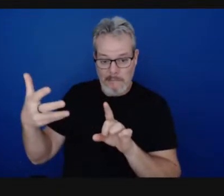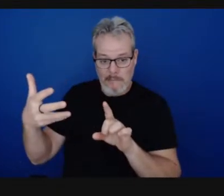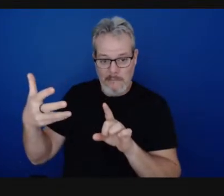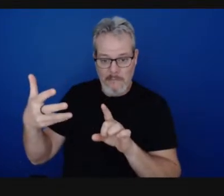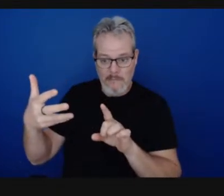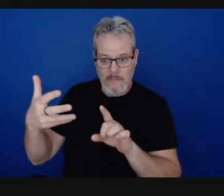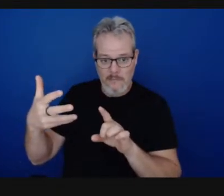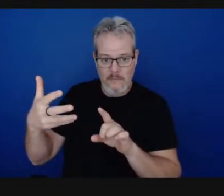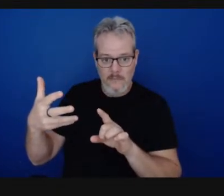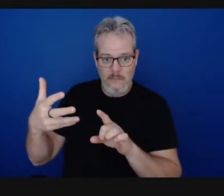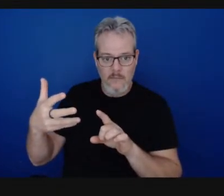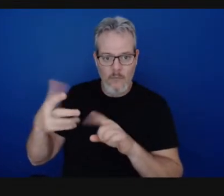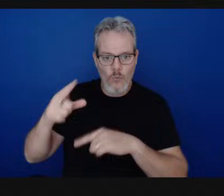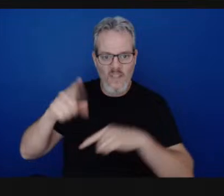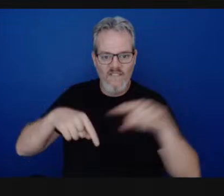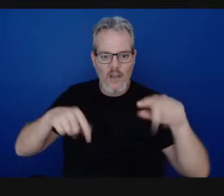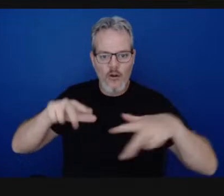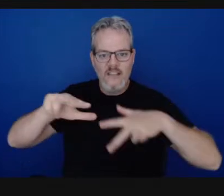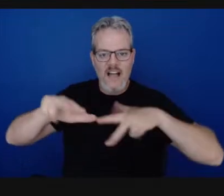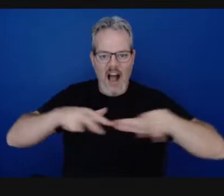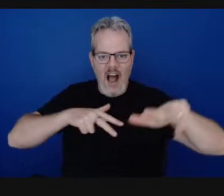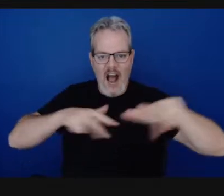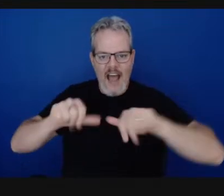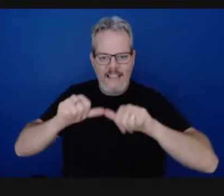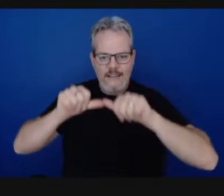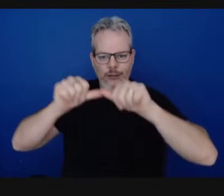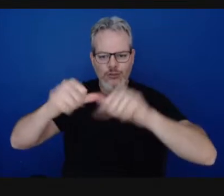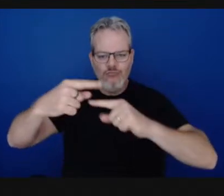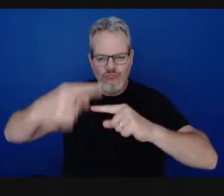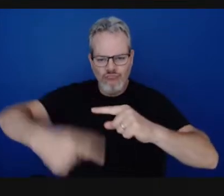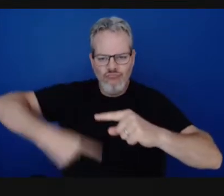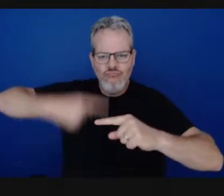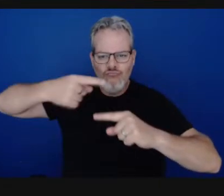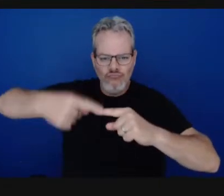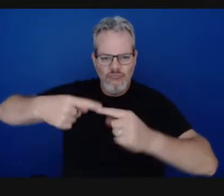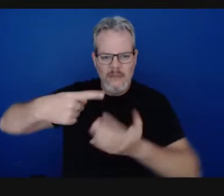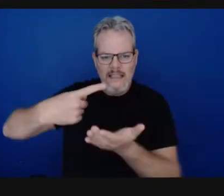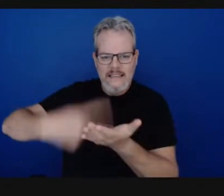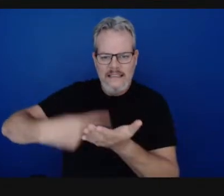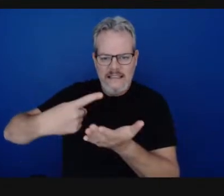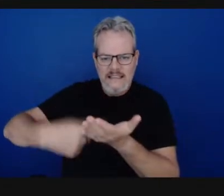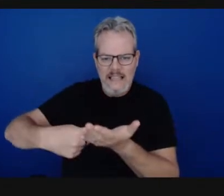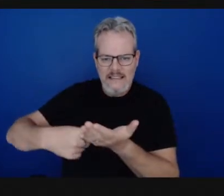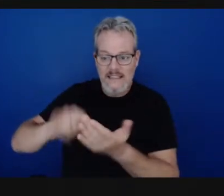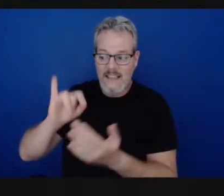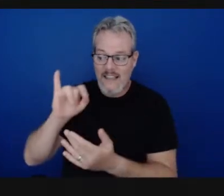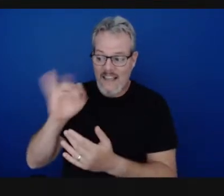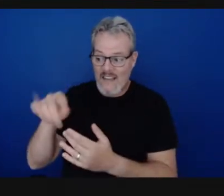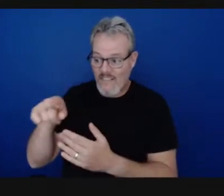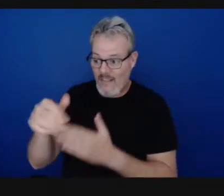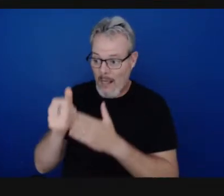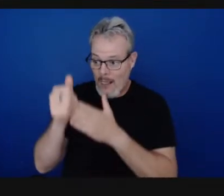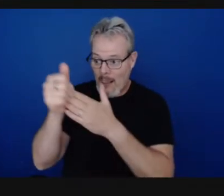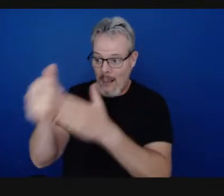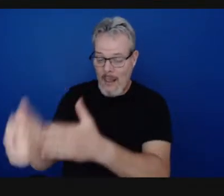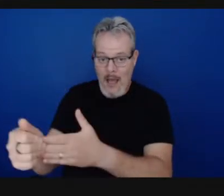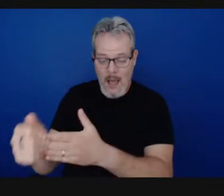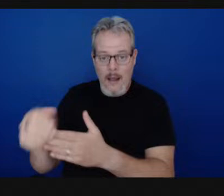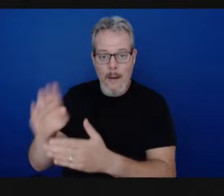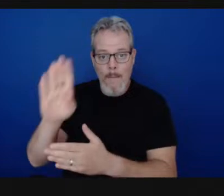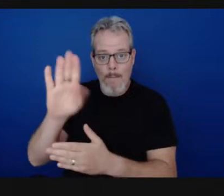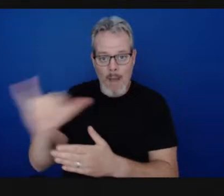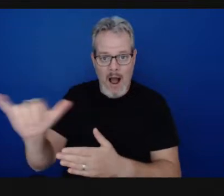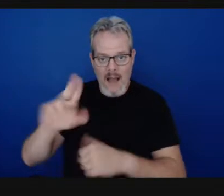the hikes, like how far each one actually is. It discusses whether the hike is being led by a national